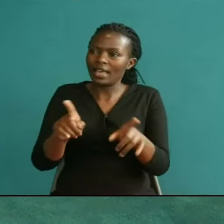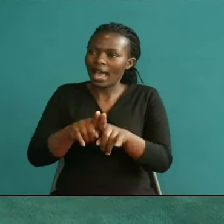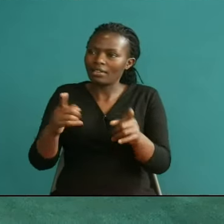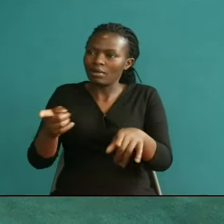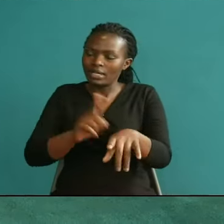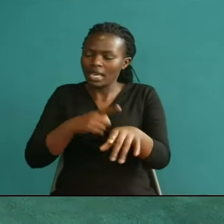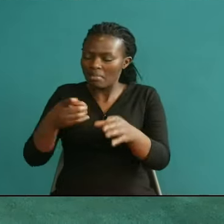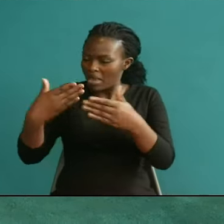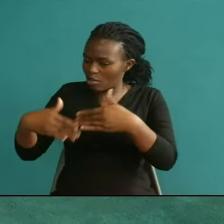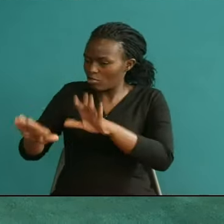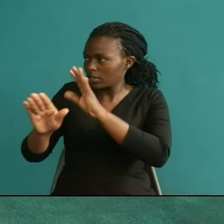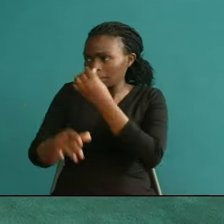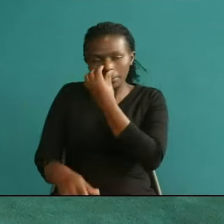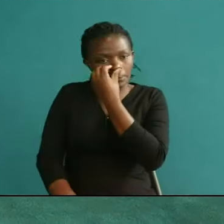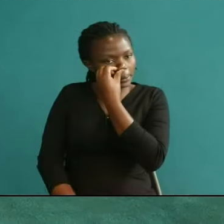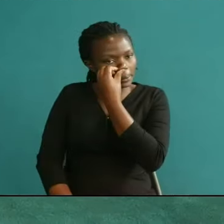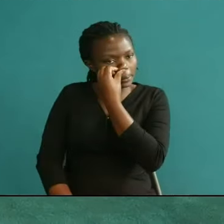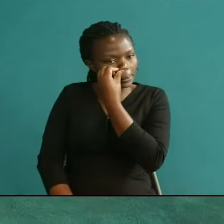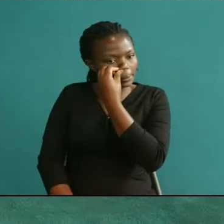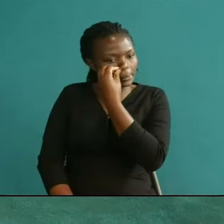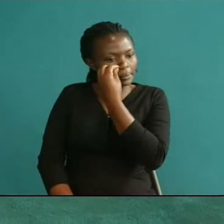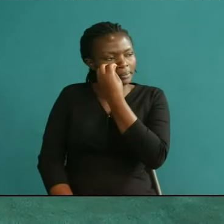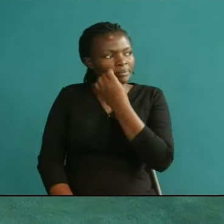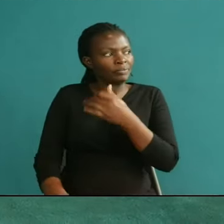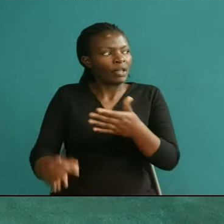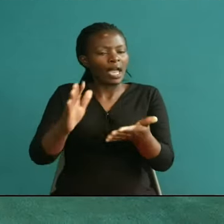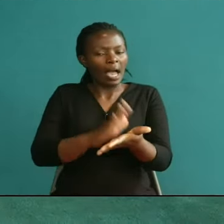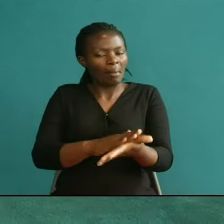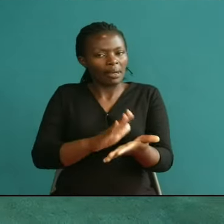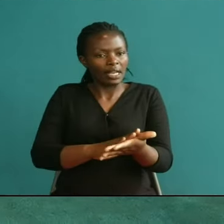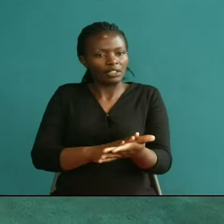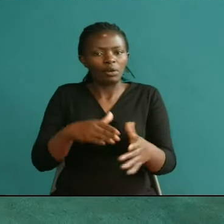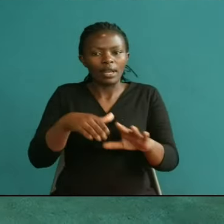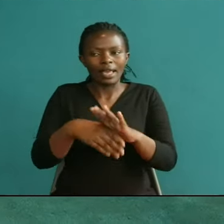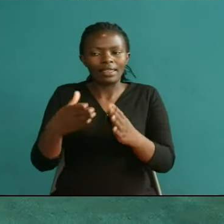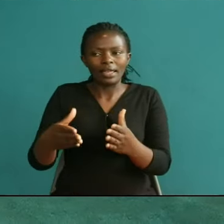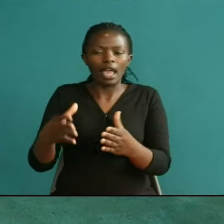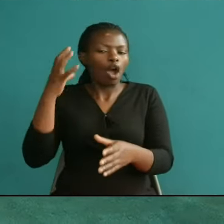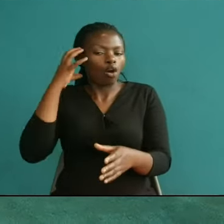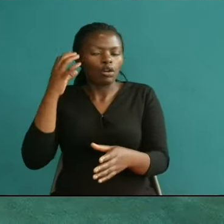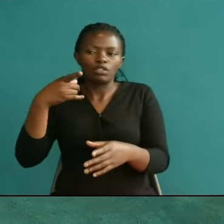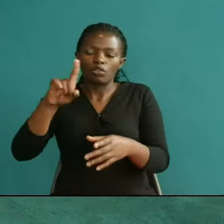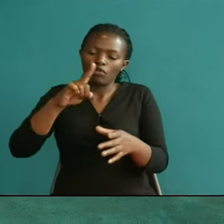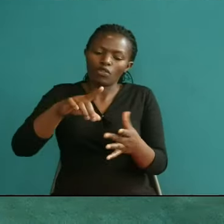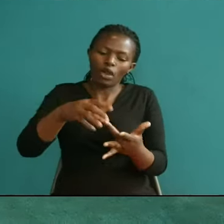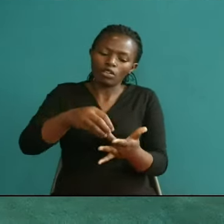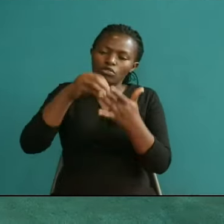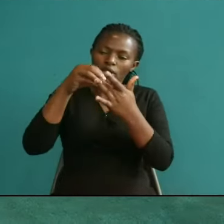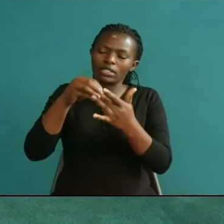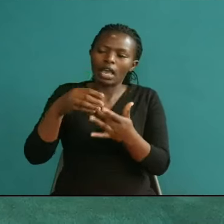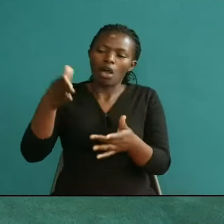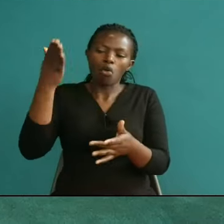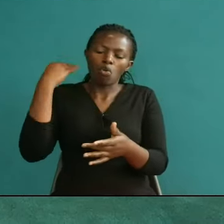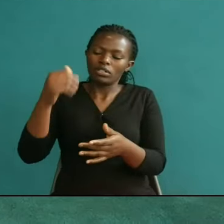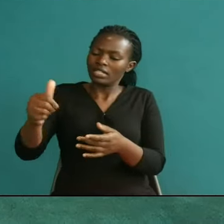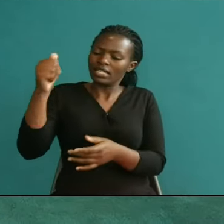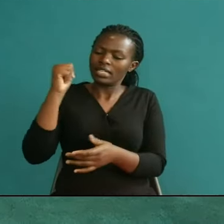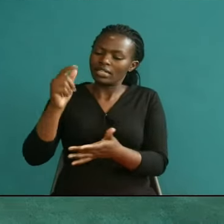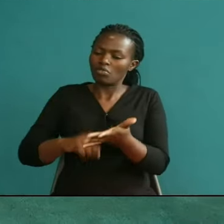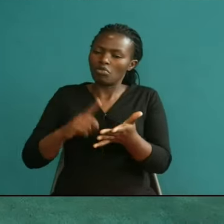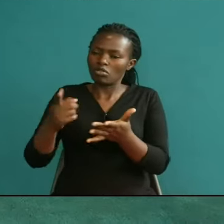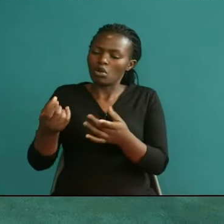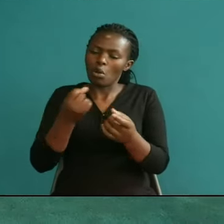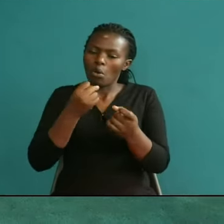Mm-hmm. Okay. Yeah. Your application to the college of your choice is denied. Arvin, what do you